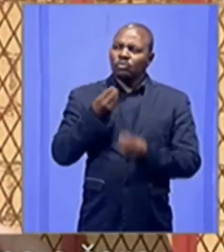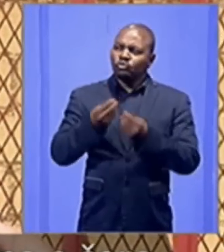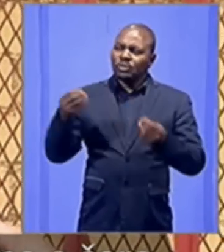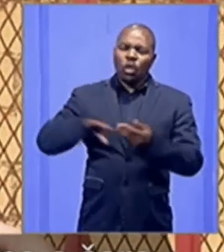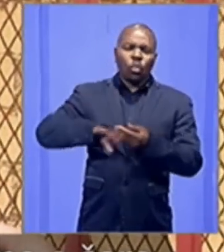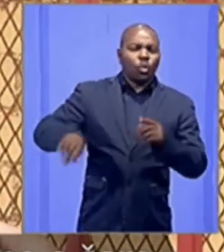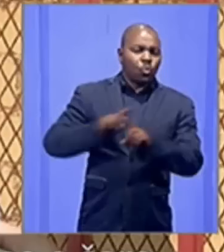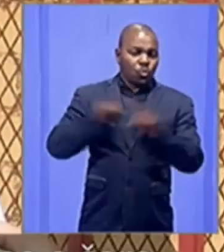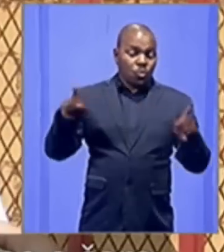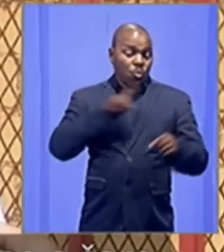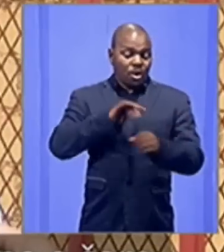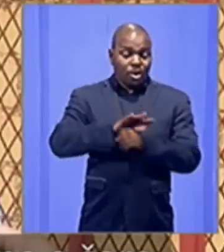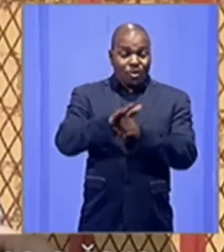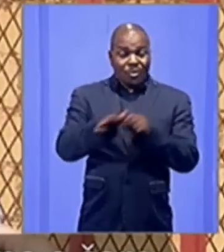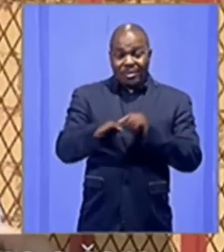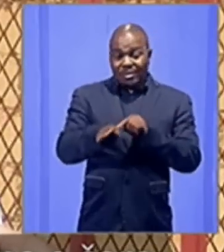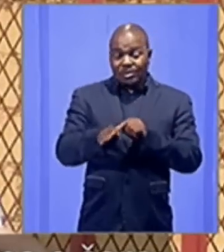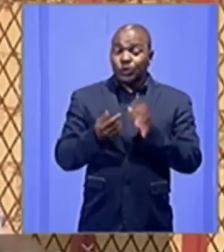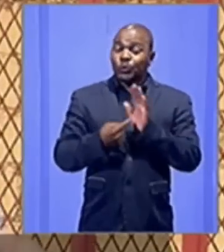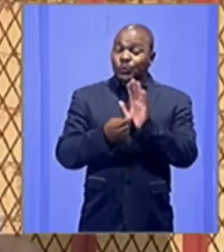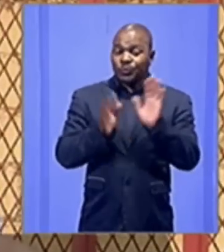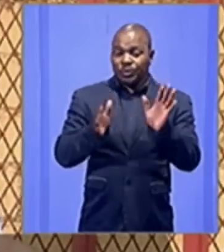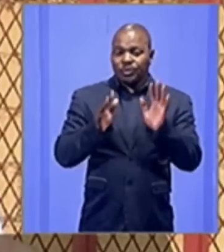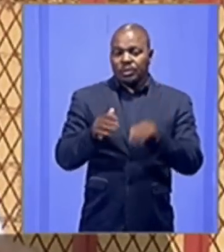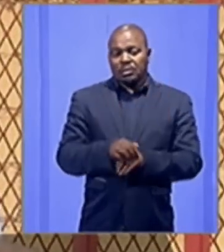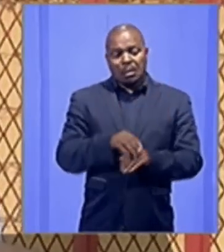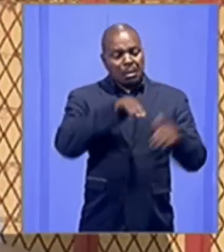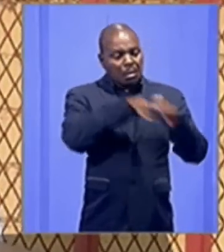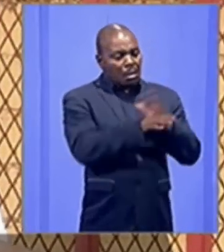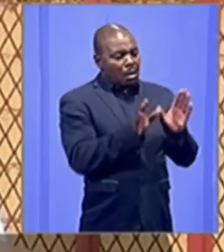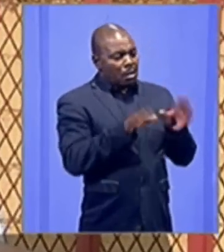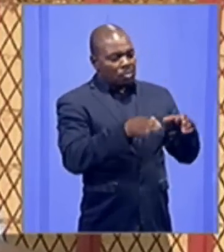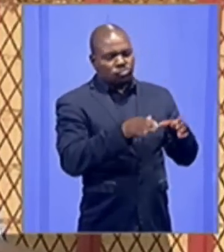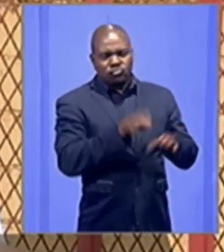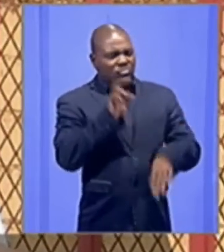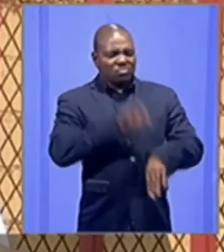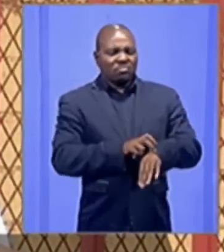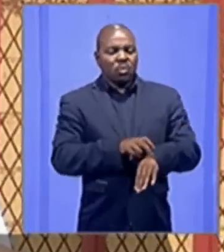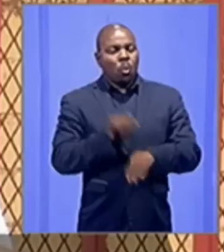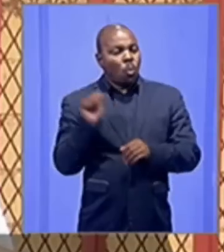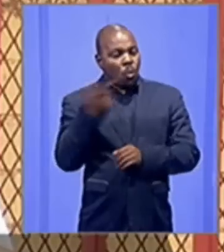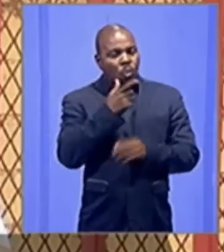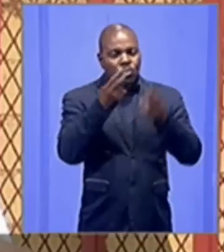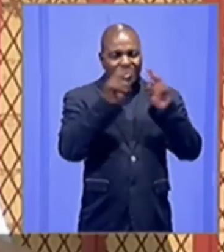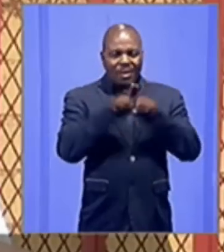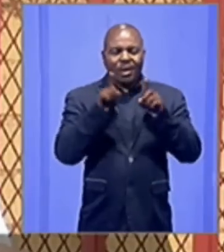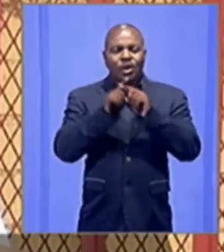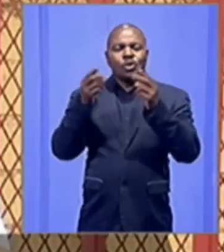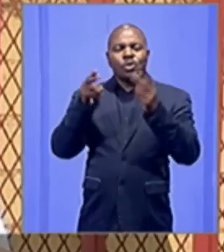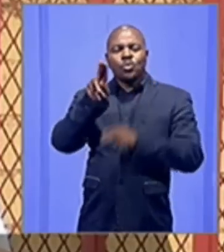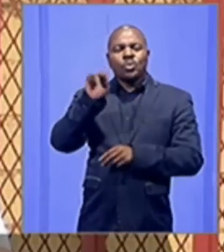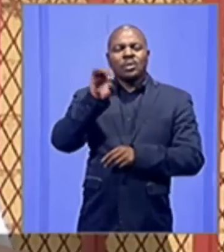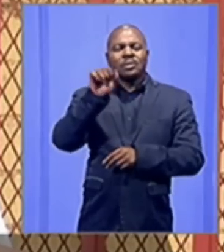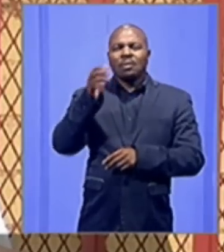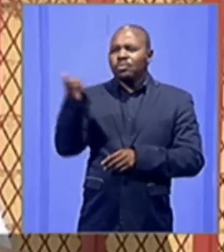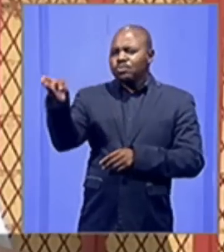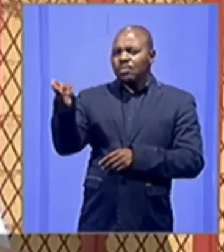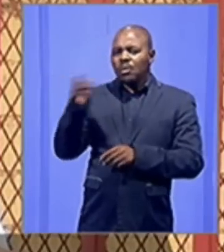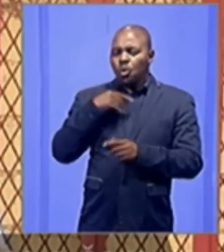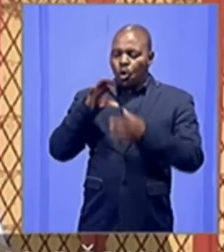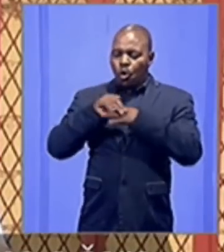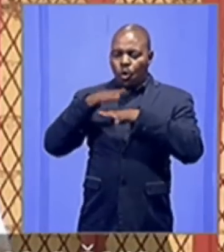COVID also showed us that it's not necessary to go into class. So every institution must actually adopt the system of UNISA where people are able to actually